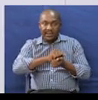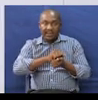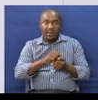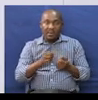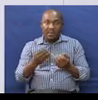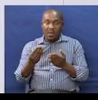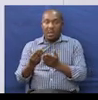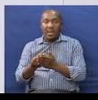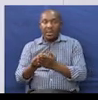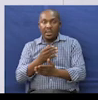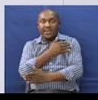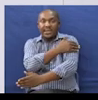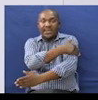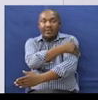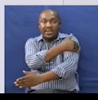and services.